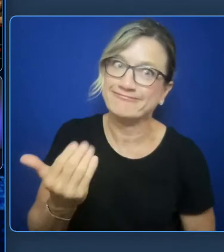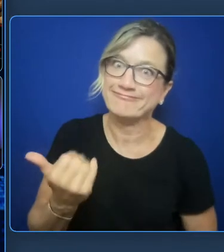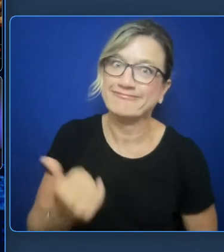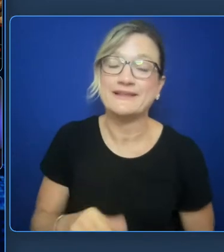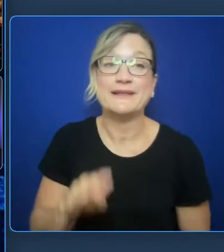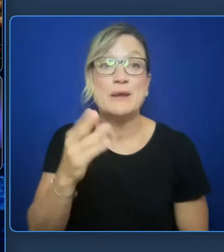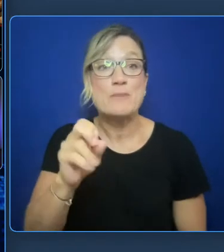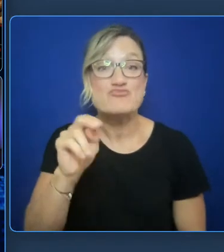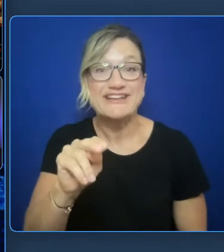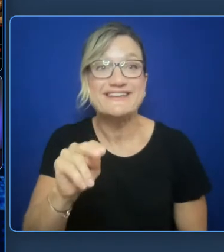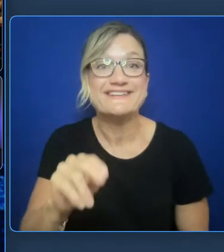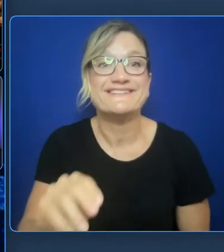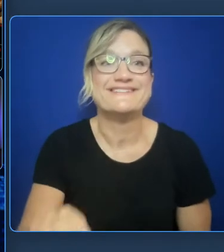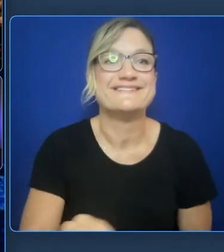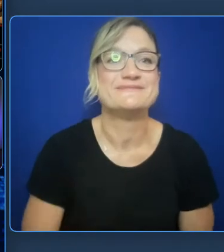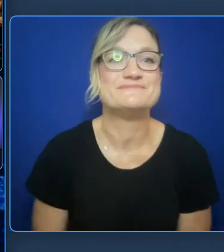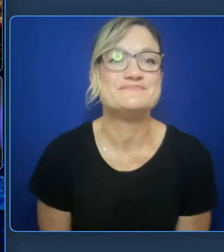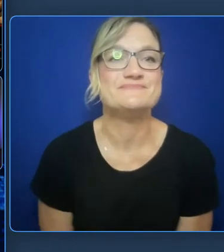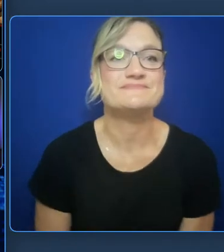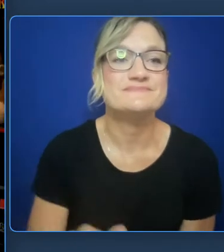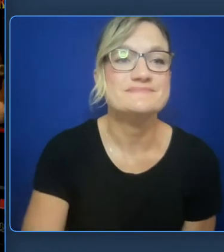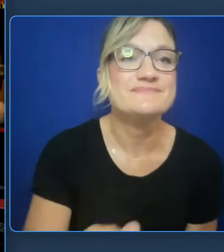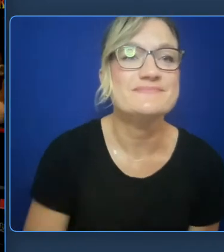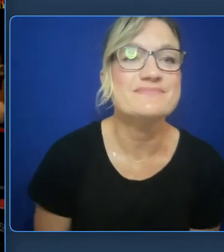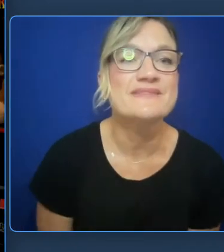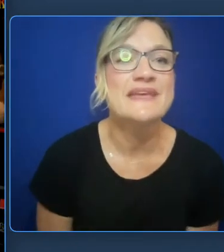Go ahead, Brendan.